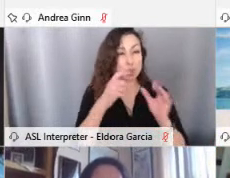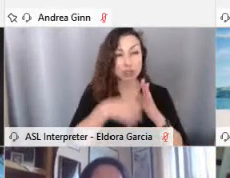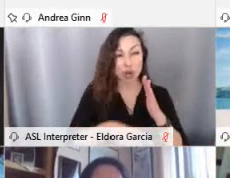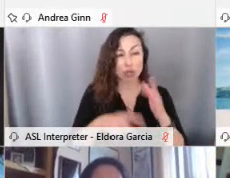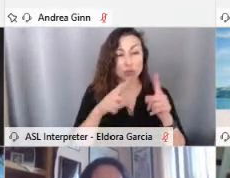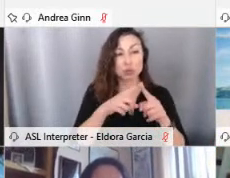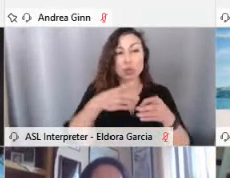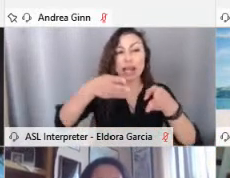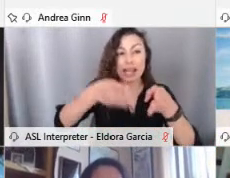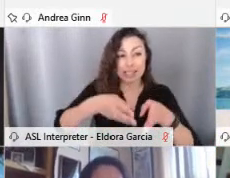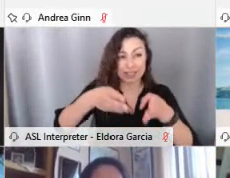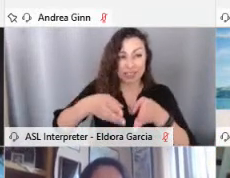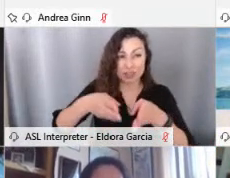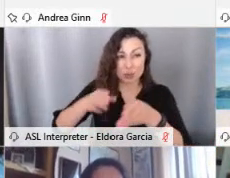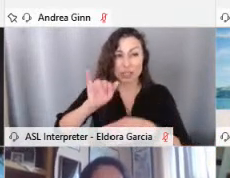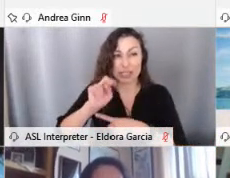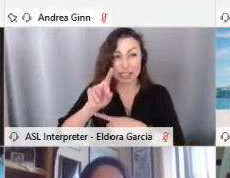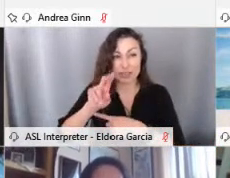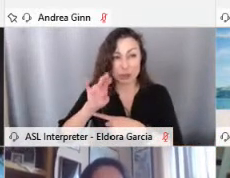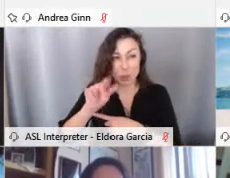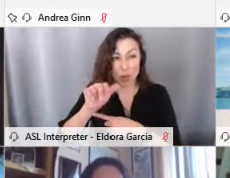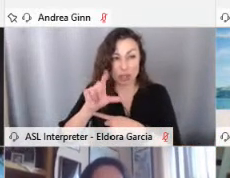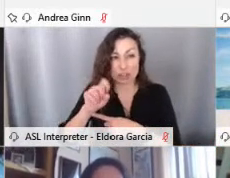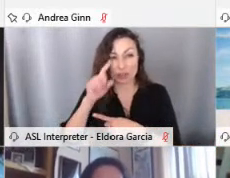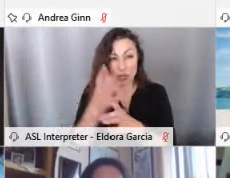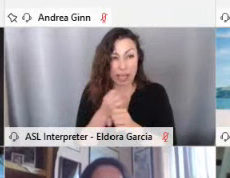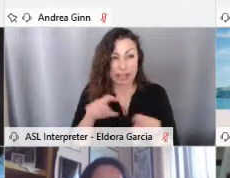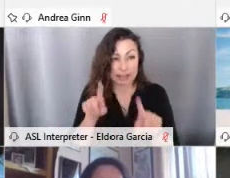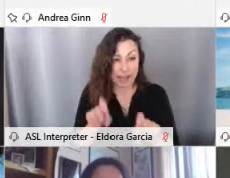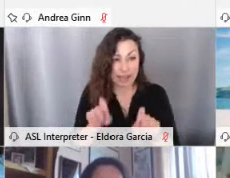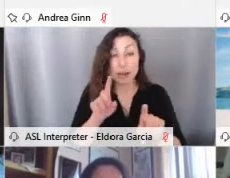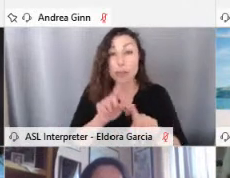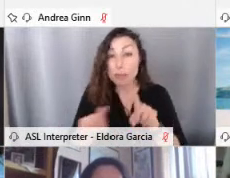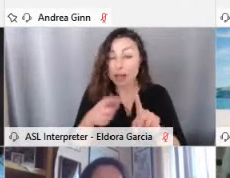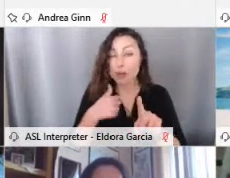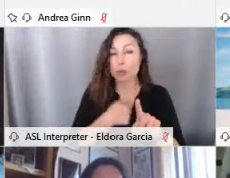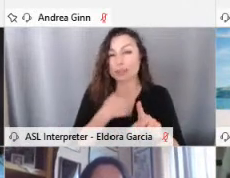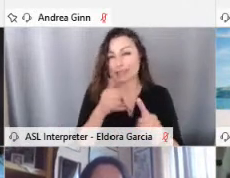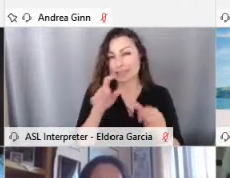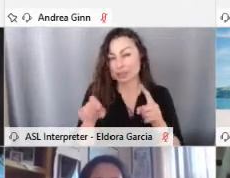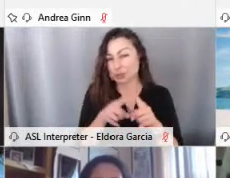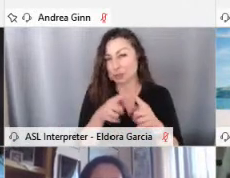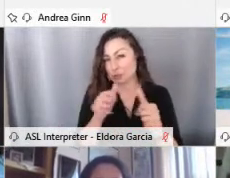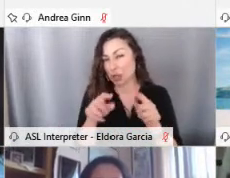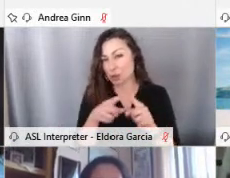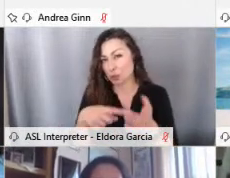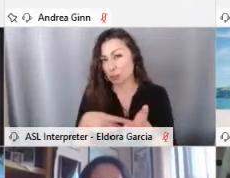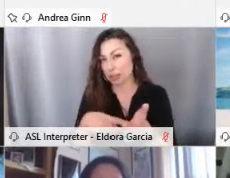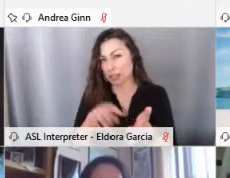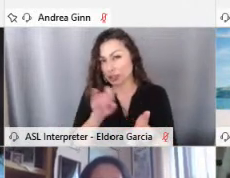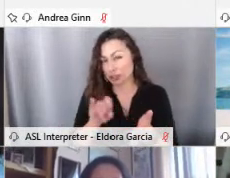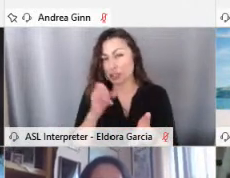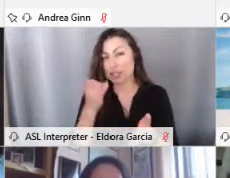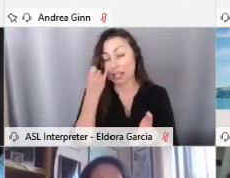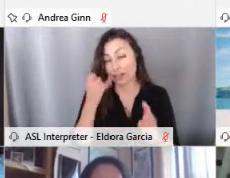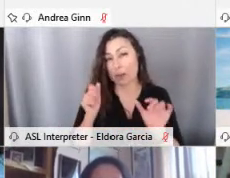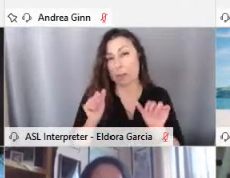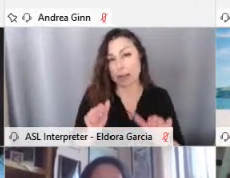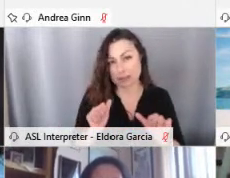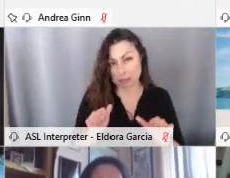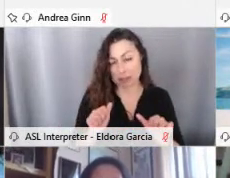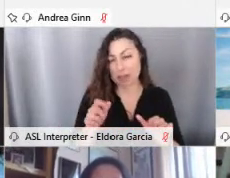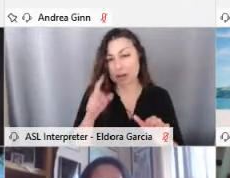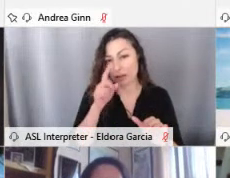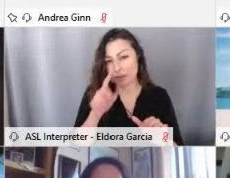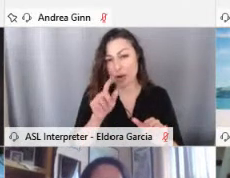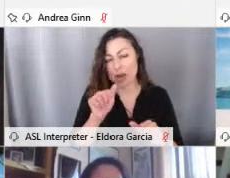to individuals for getting a test. However, we still do need to try to bill insurance wherever possible